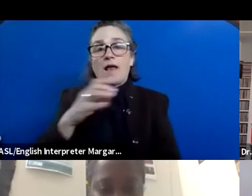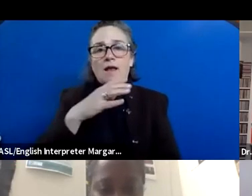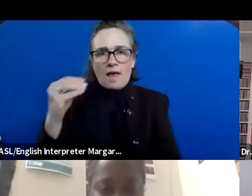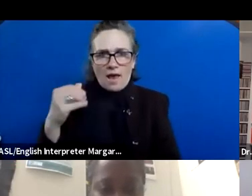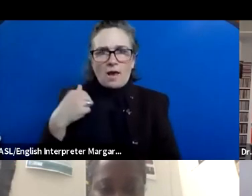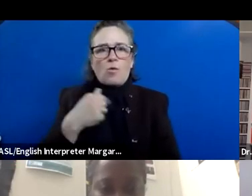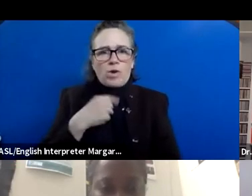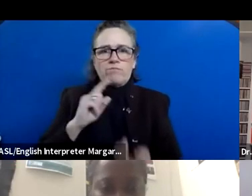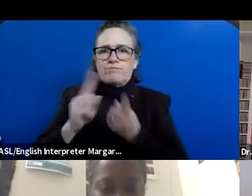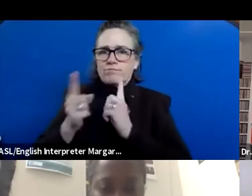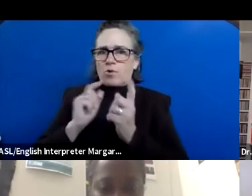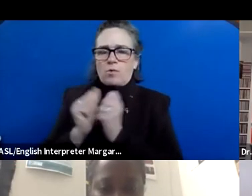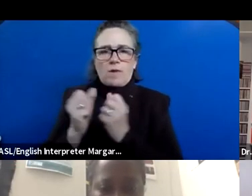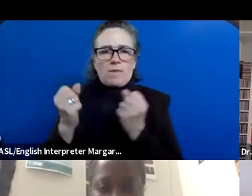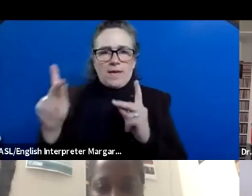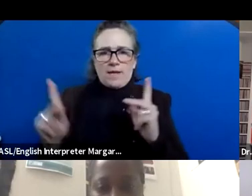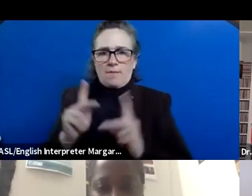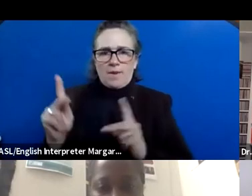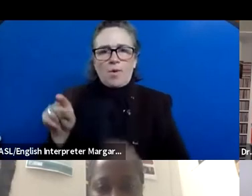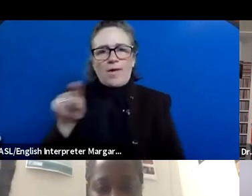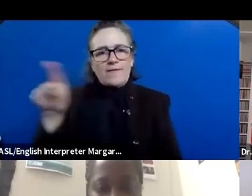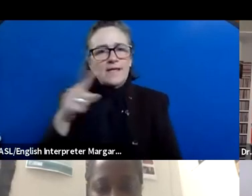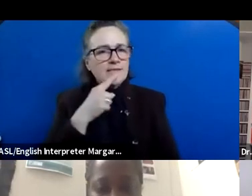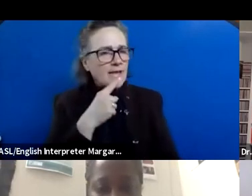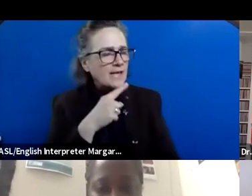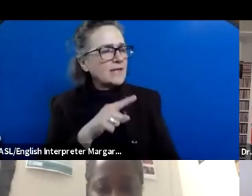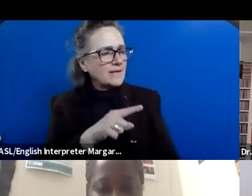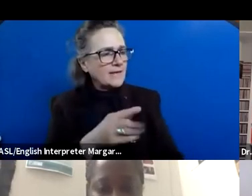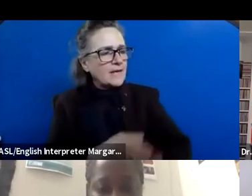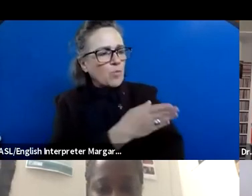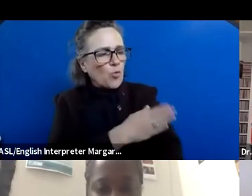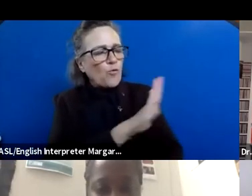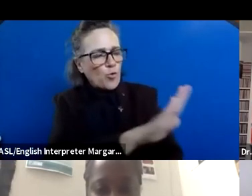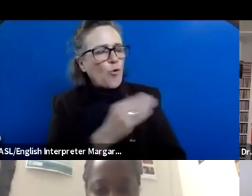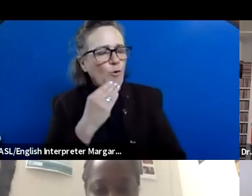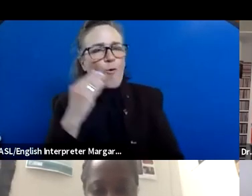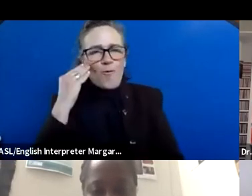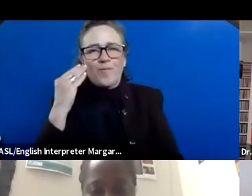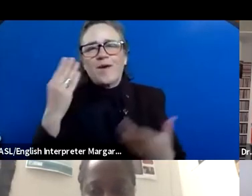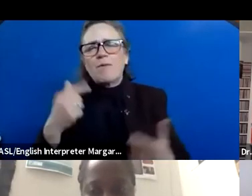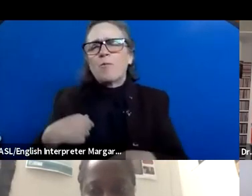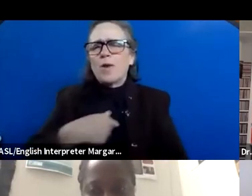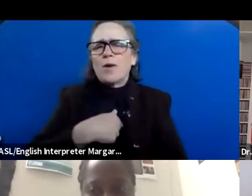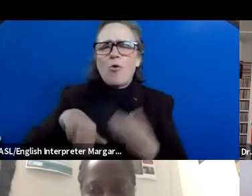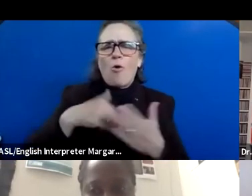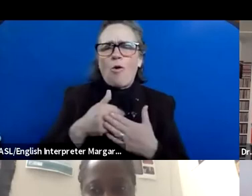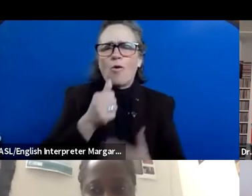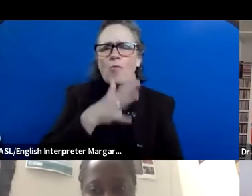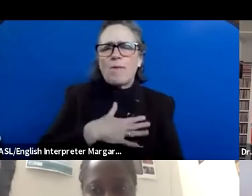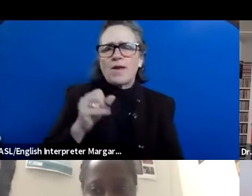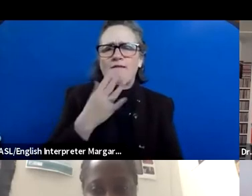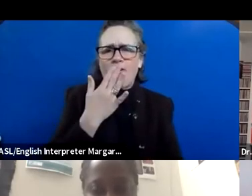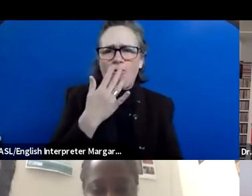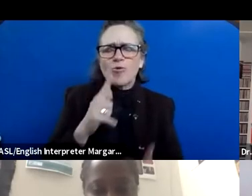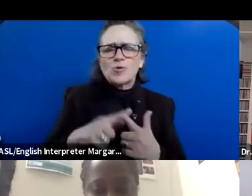we heard, you know, do work at home. And we were women of color, so it was a different scenario. But